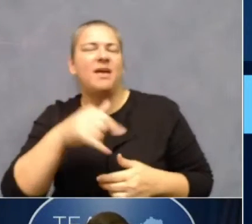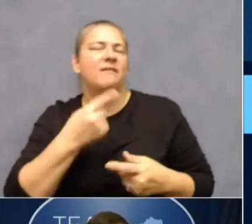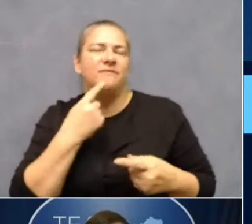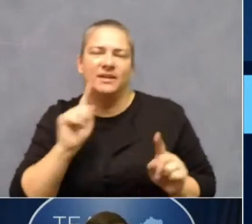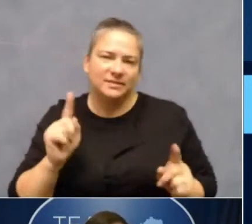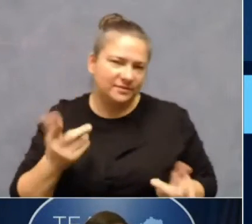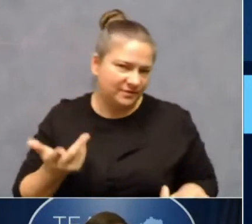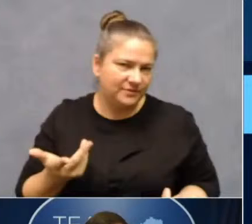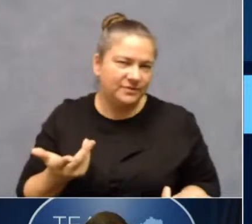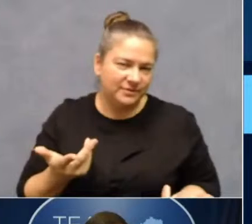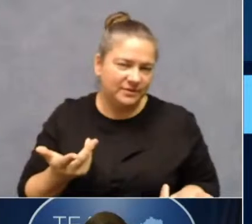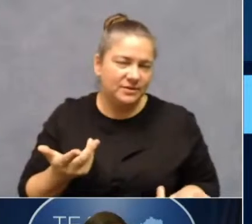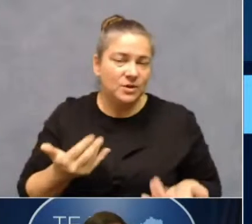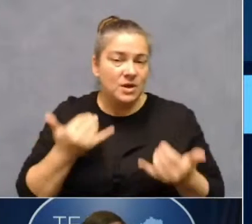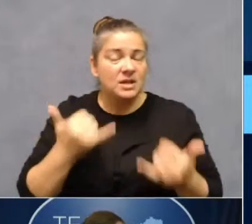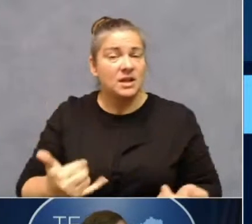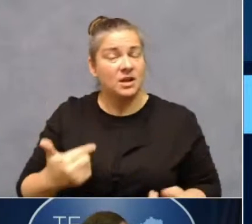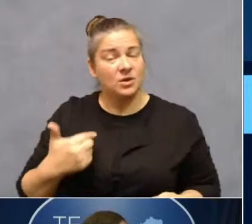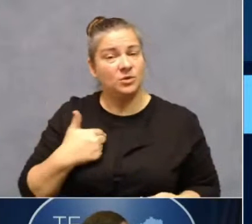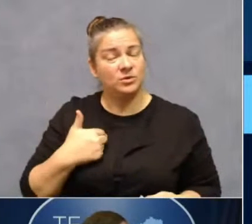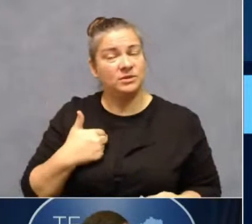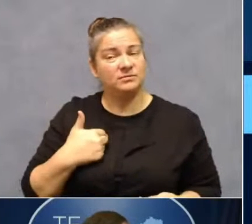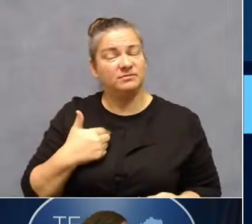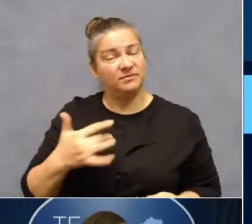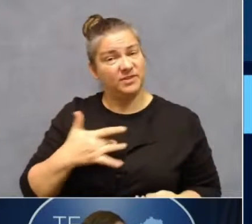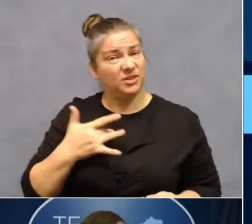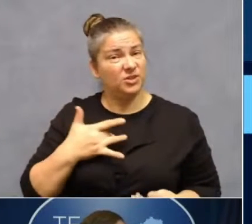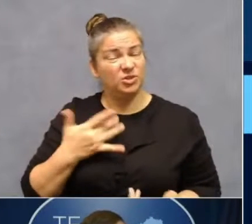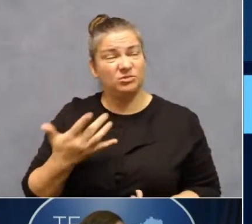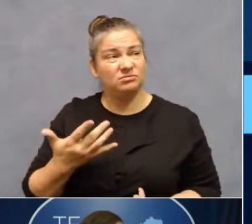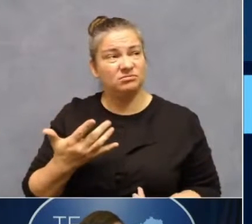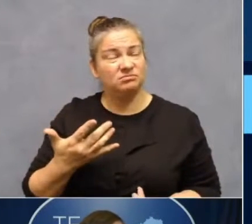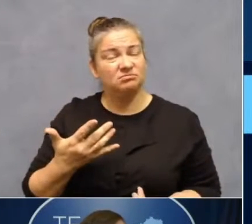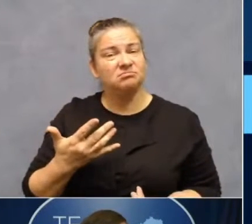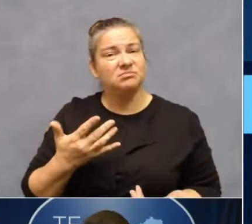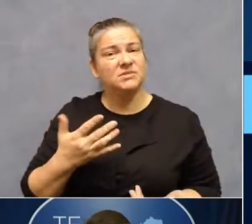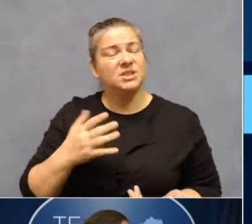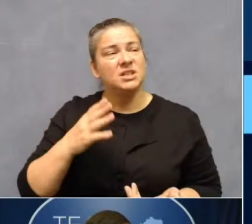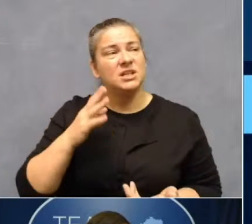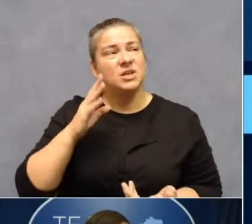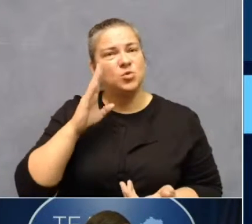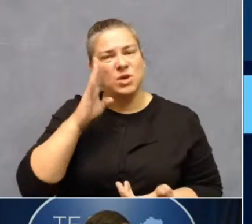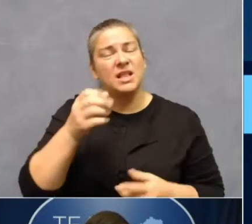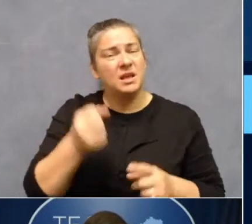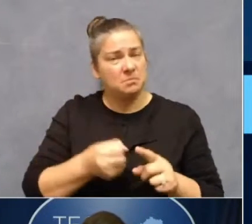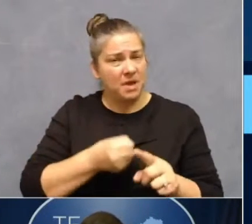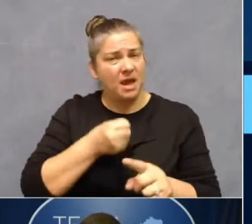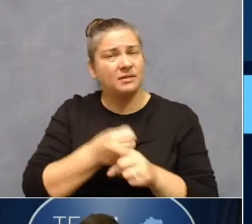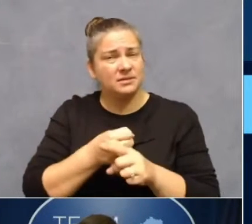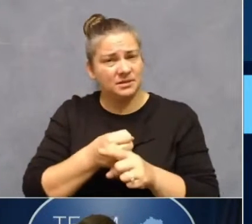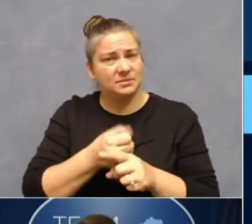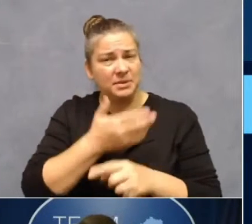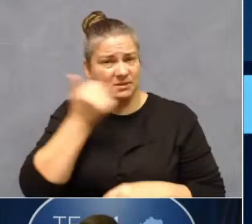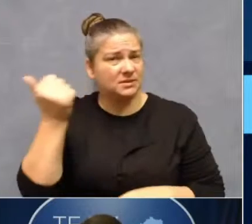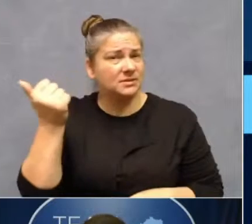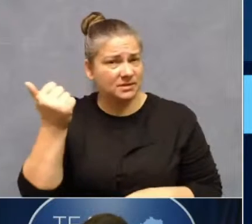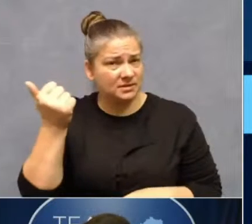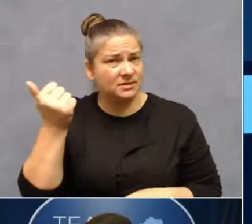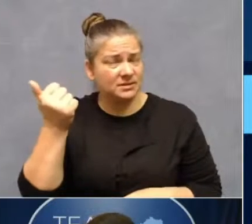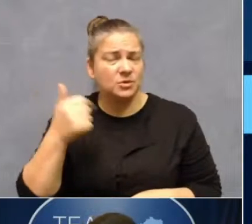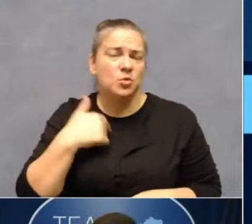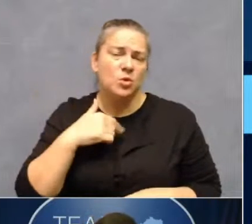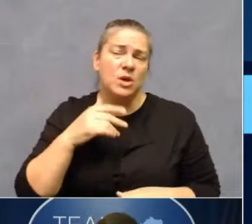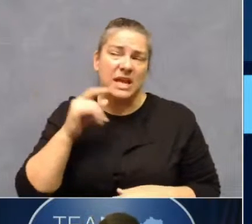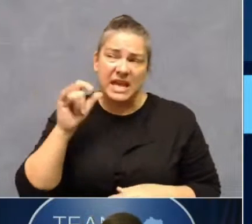time when we believe that it will overall have a better impact and result, that's something we'll consider. But